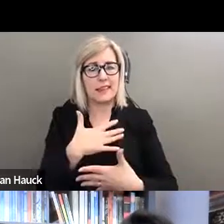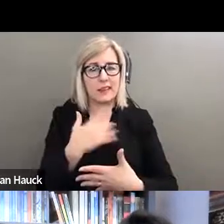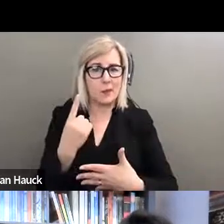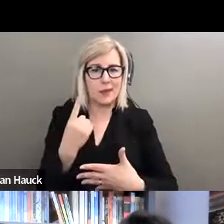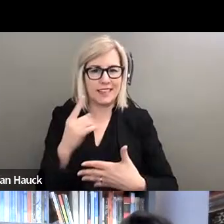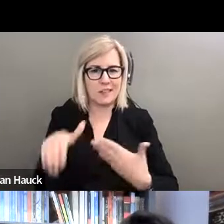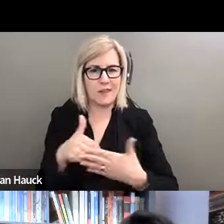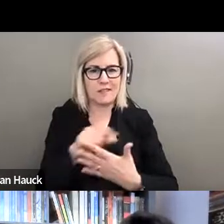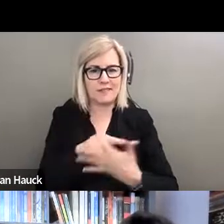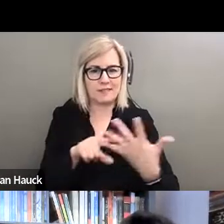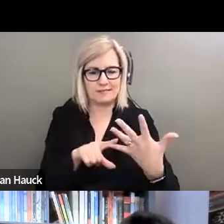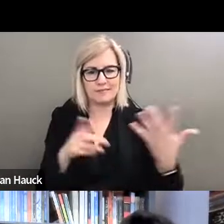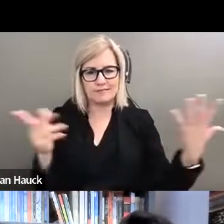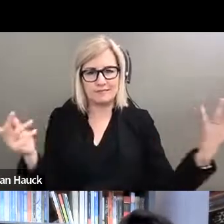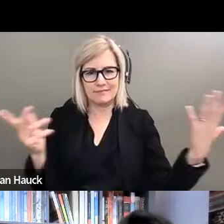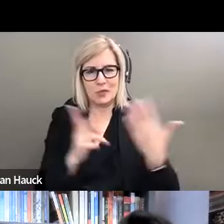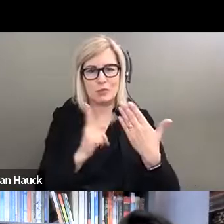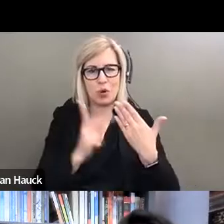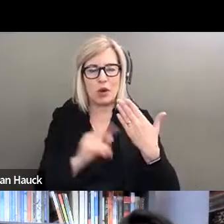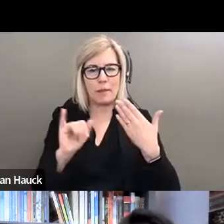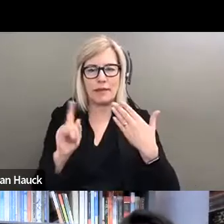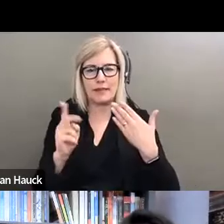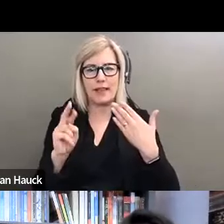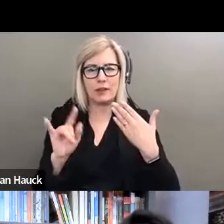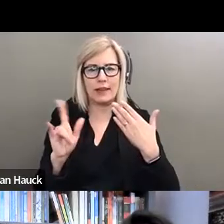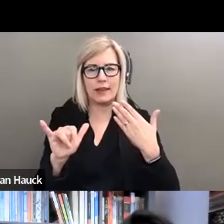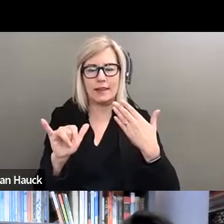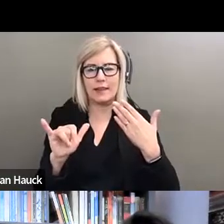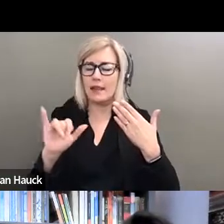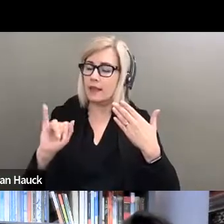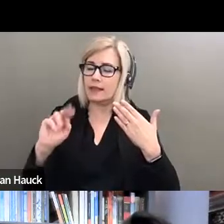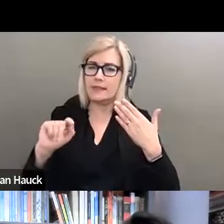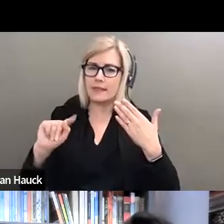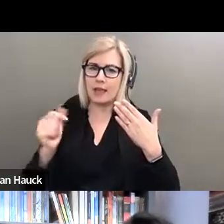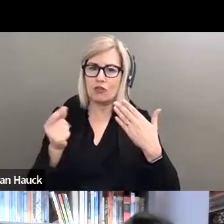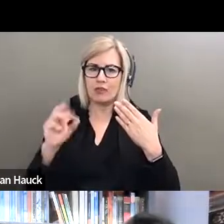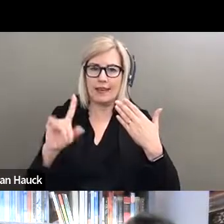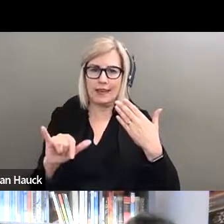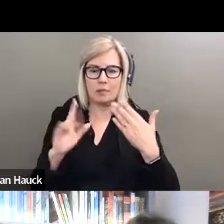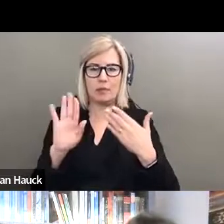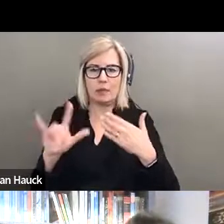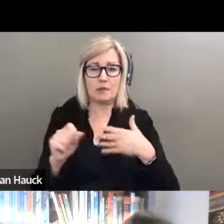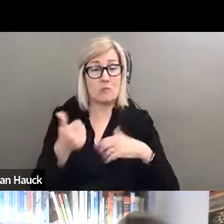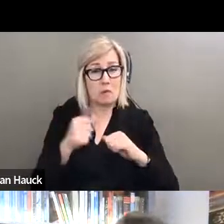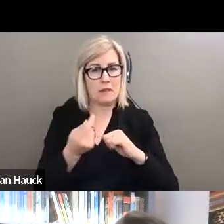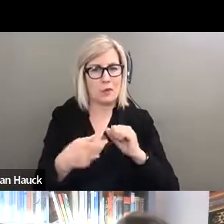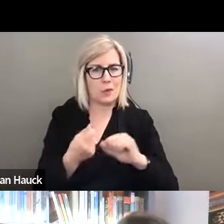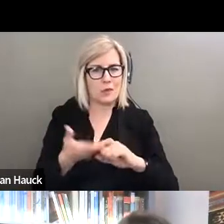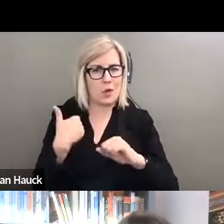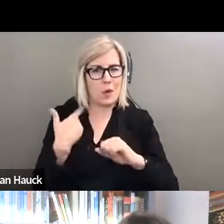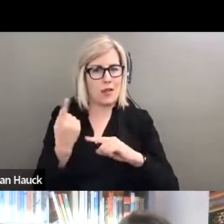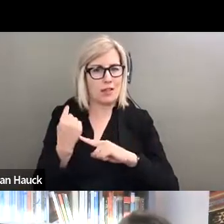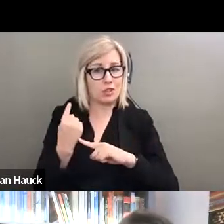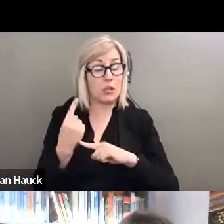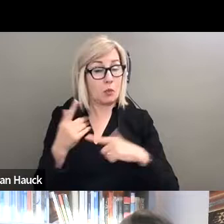of those in program integrity bills that they had. You might remember a couple of years ago and last year they had some bills that